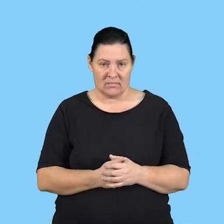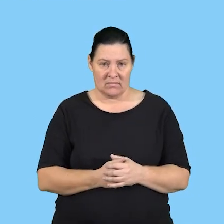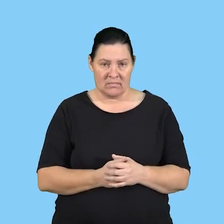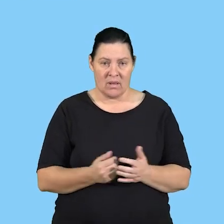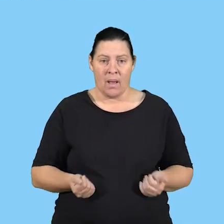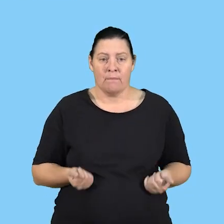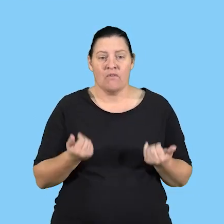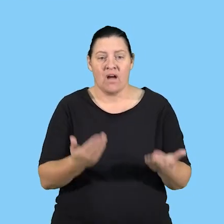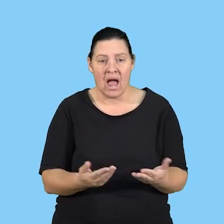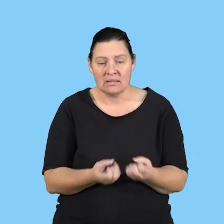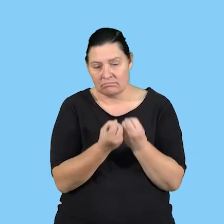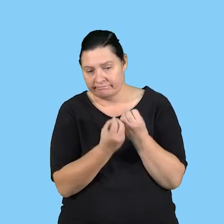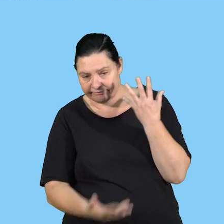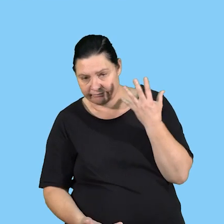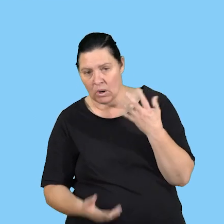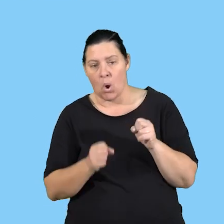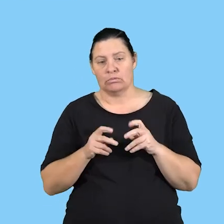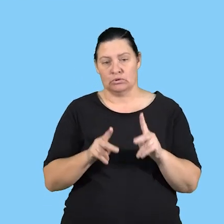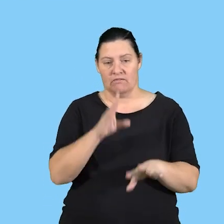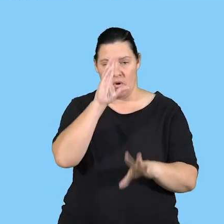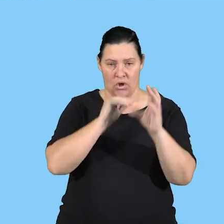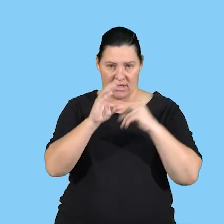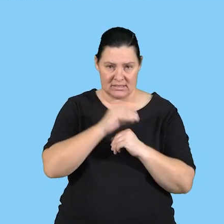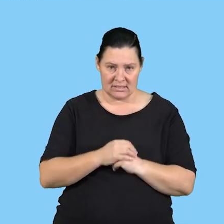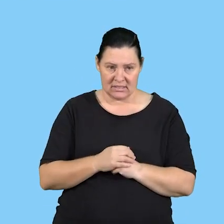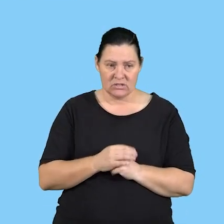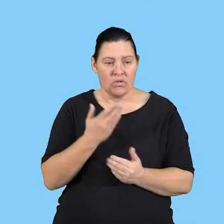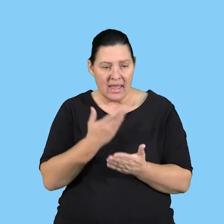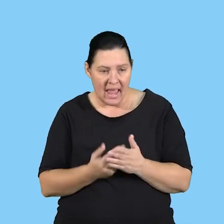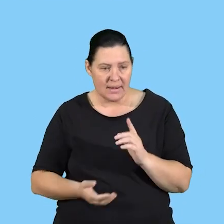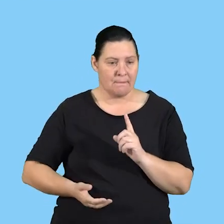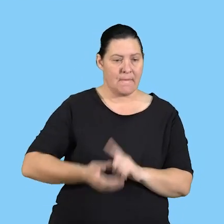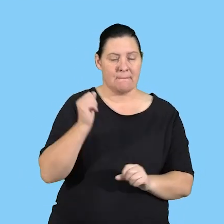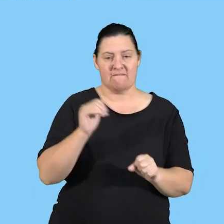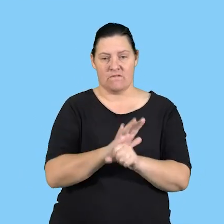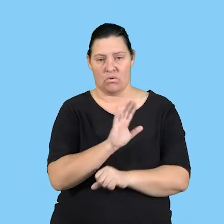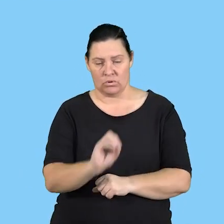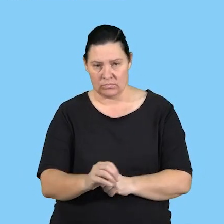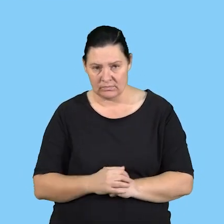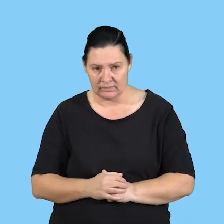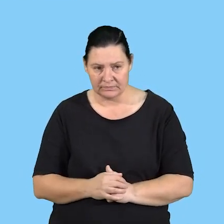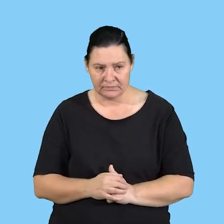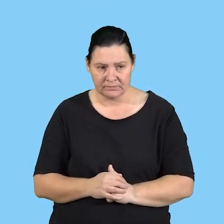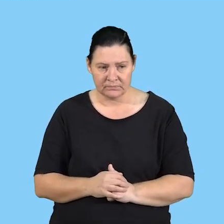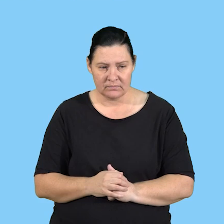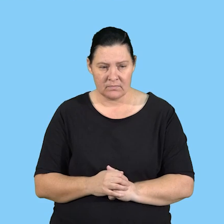How have we provided the multiple opportunity for learners to master this?